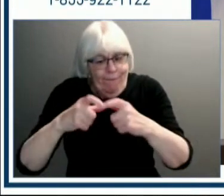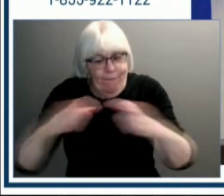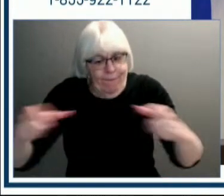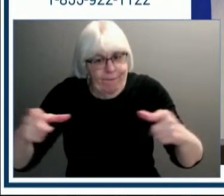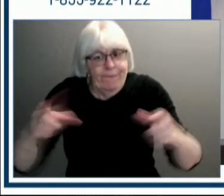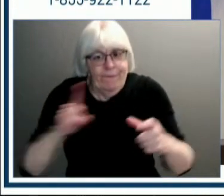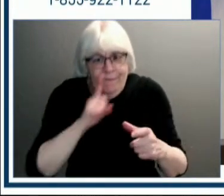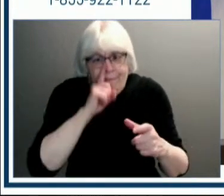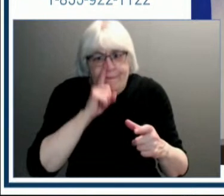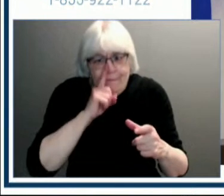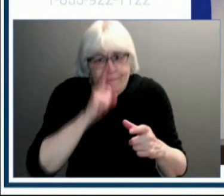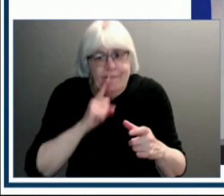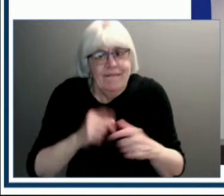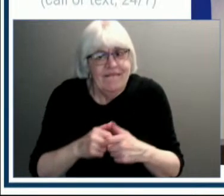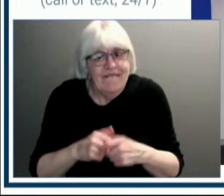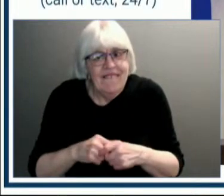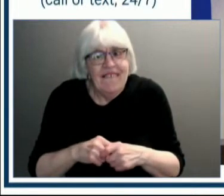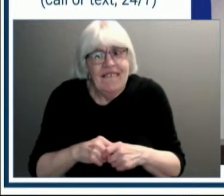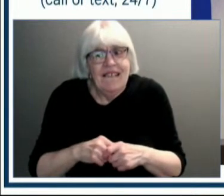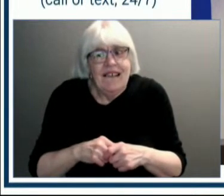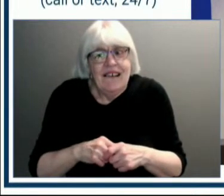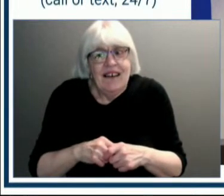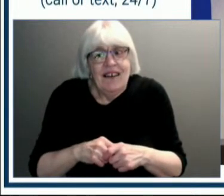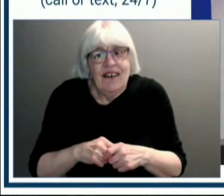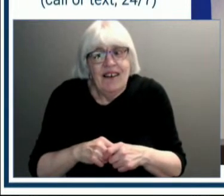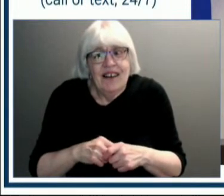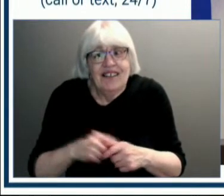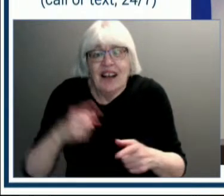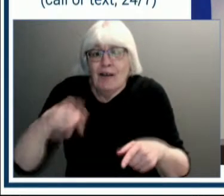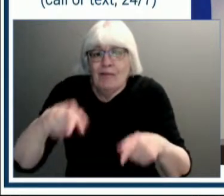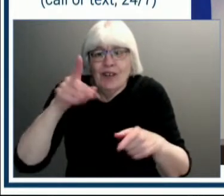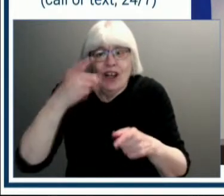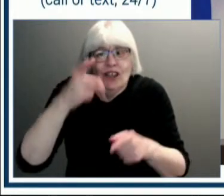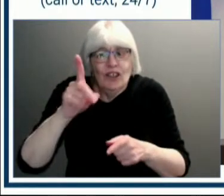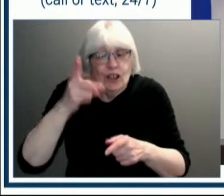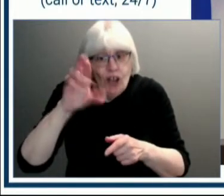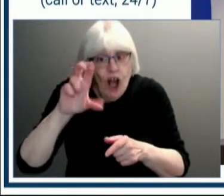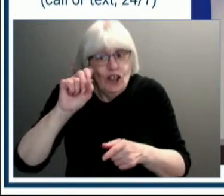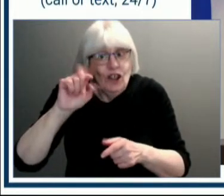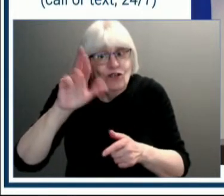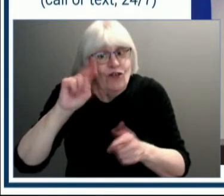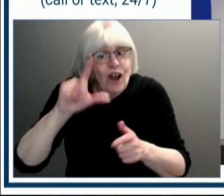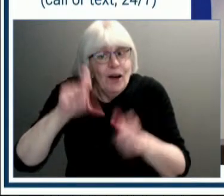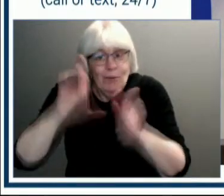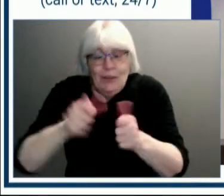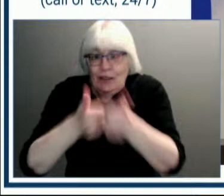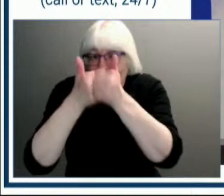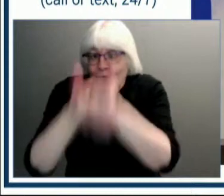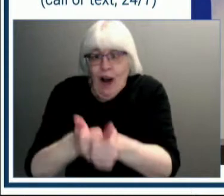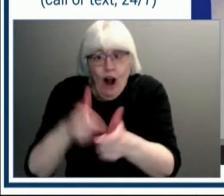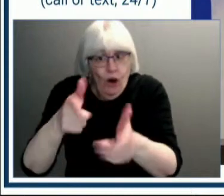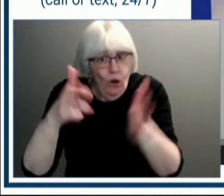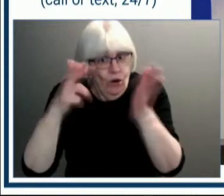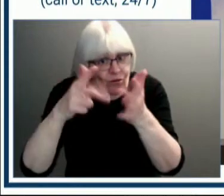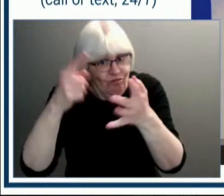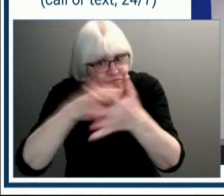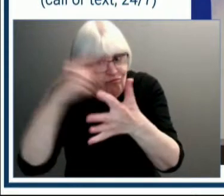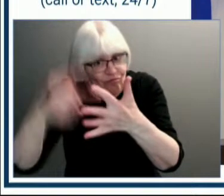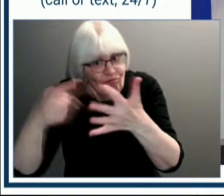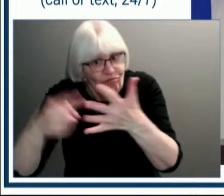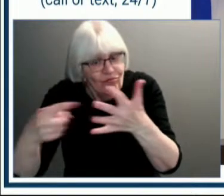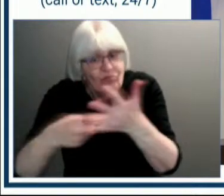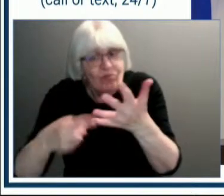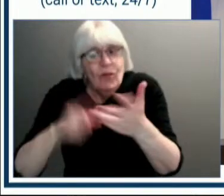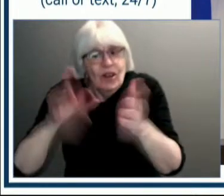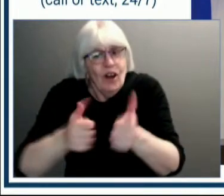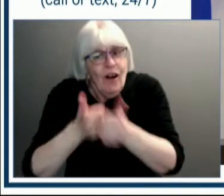said. There's a criteria. When you need to be tested and you meet the criteria, you will be tested in this province.